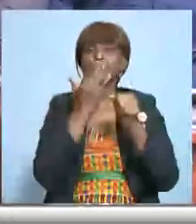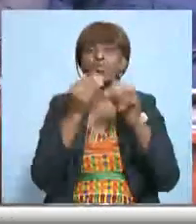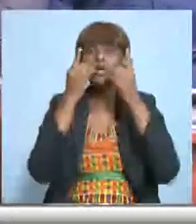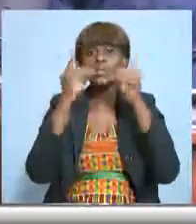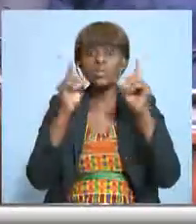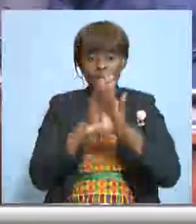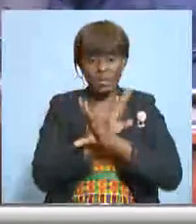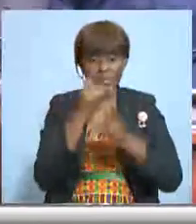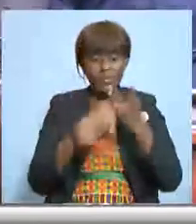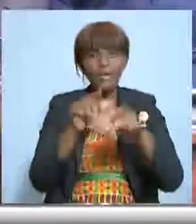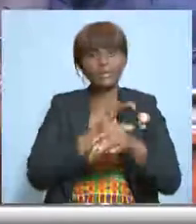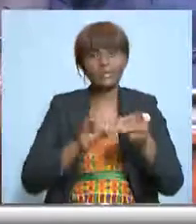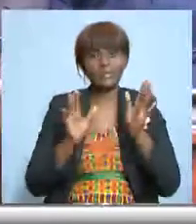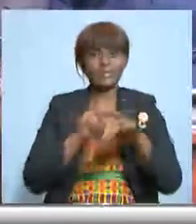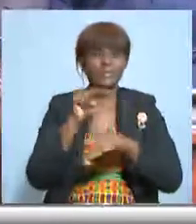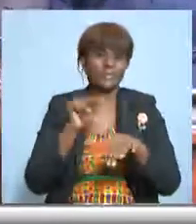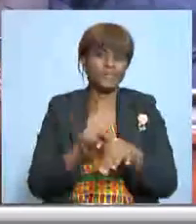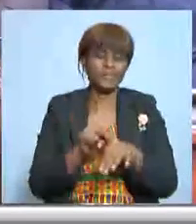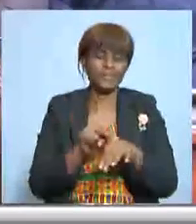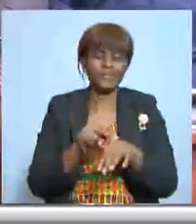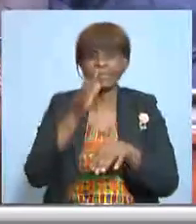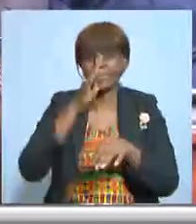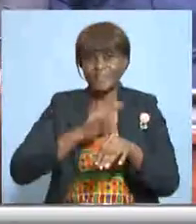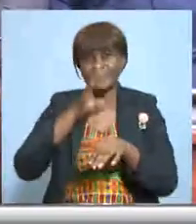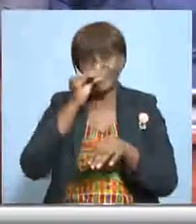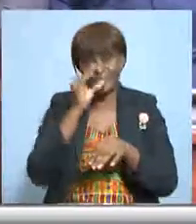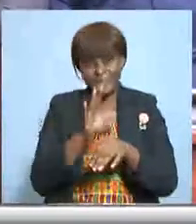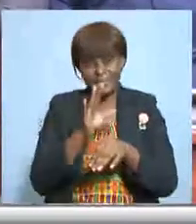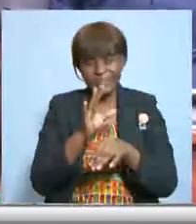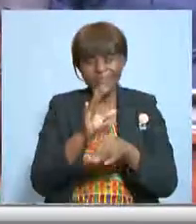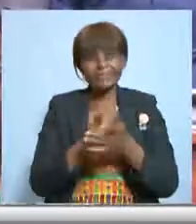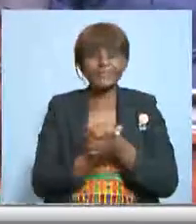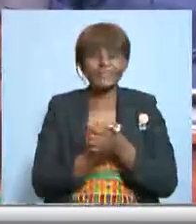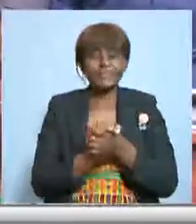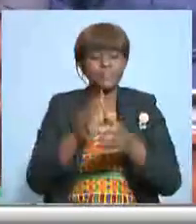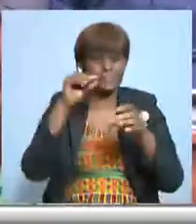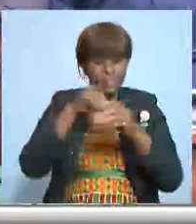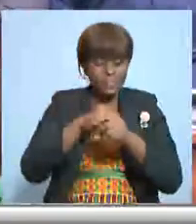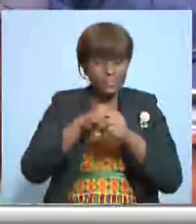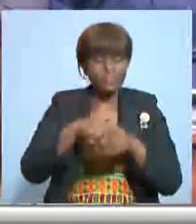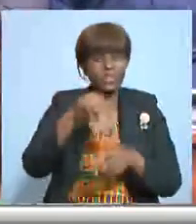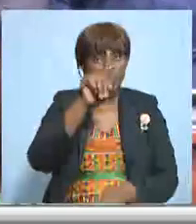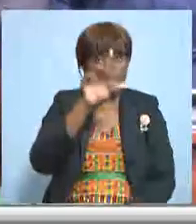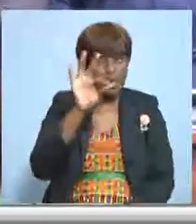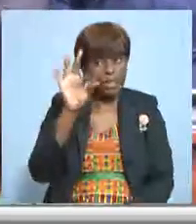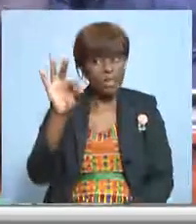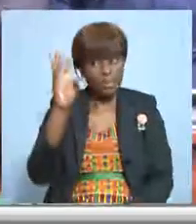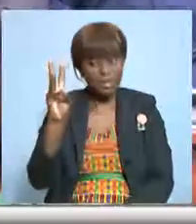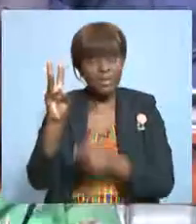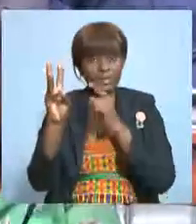declared Zambia as a Christian nation. Madam Speaker, in